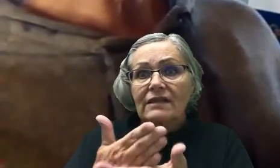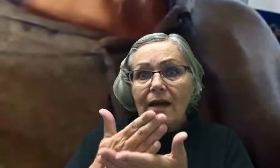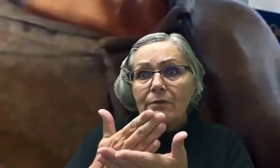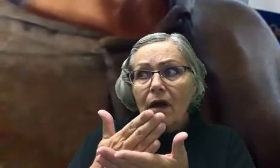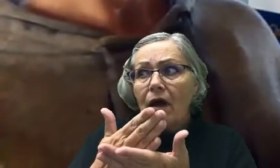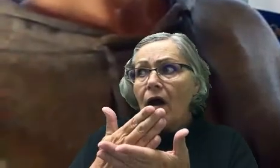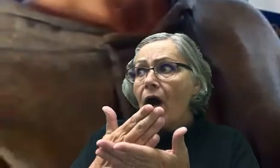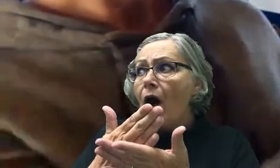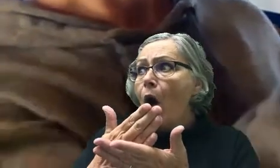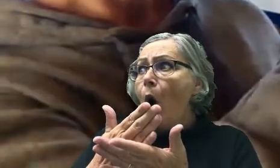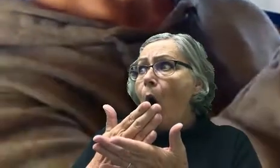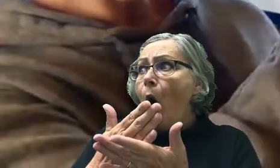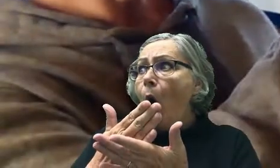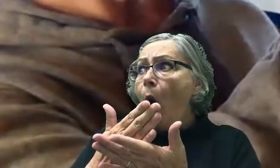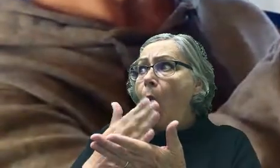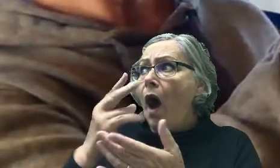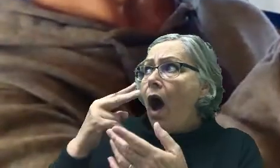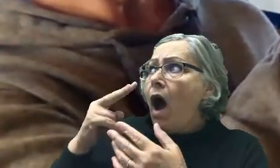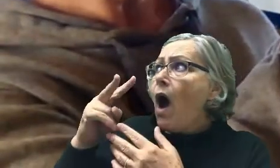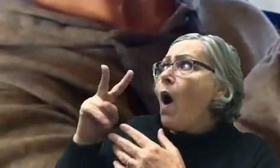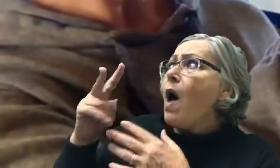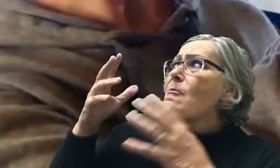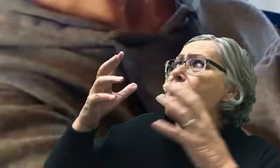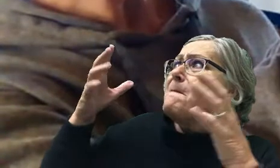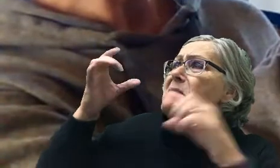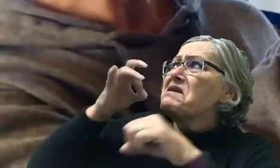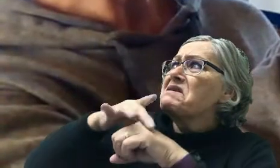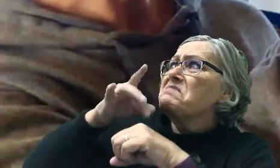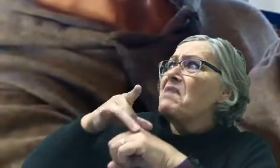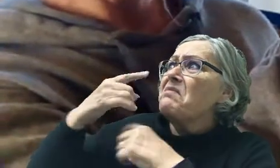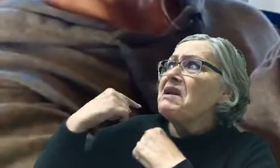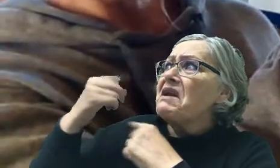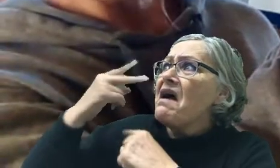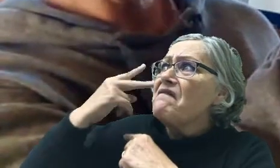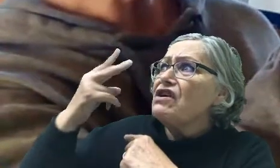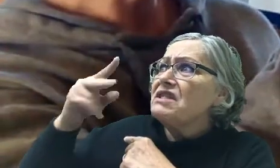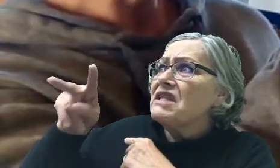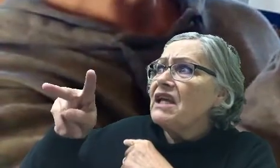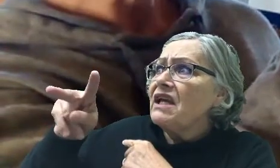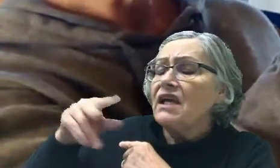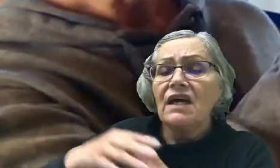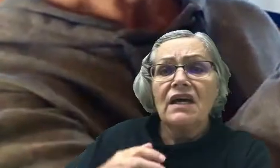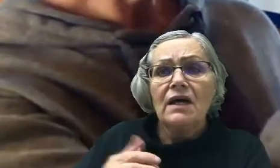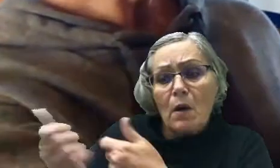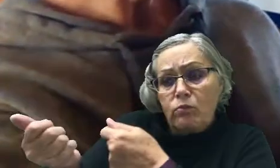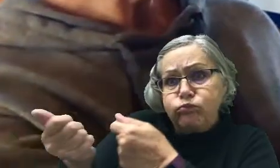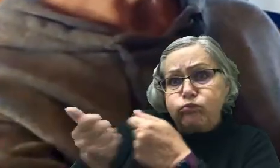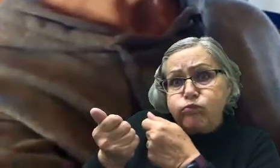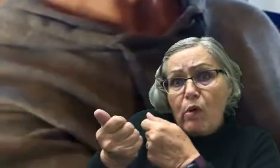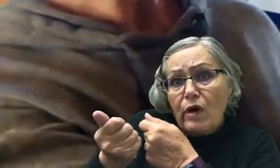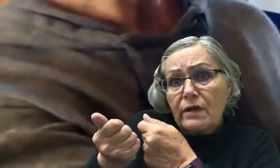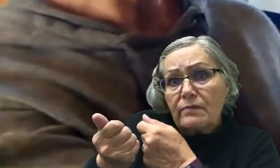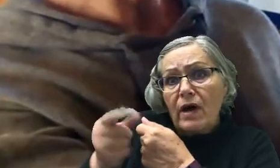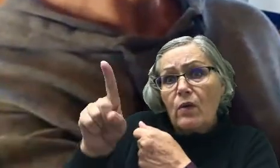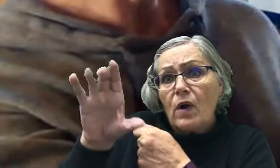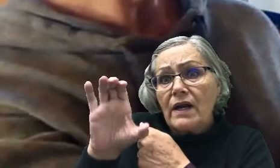stopped short. Over the fields came the biggest pumpkin anyone had ever seen. It was being pulled